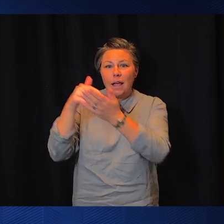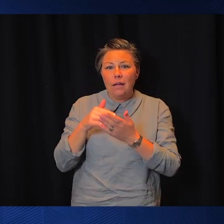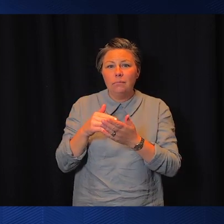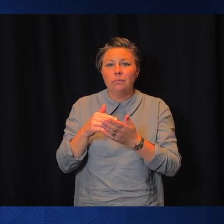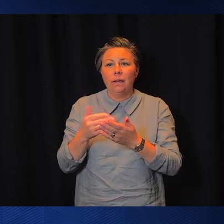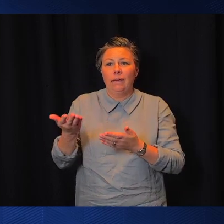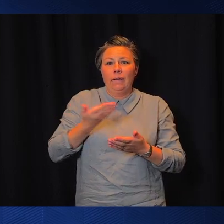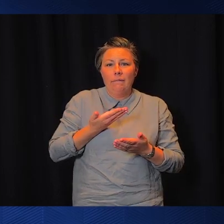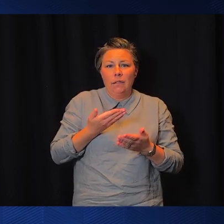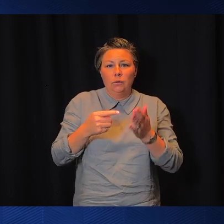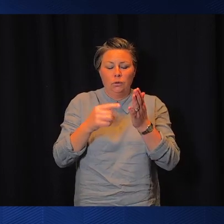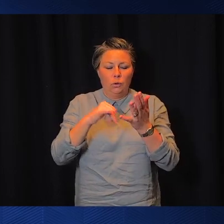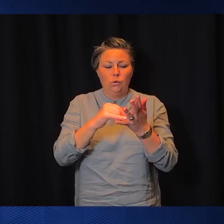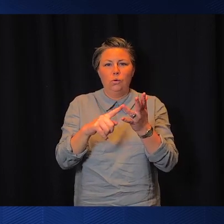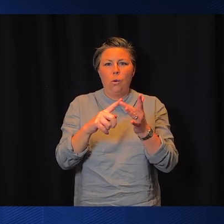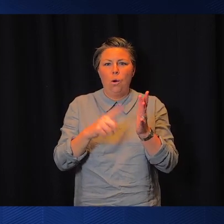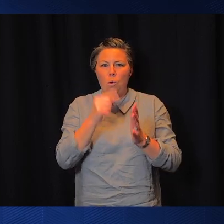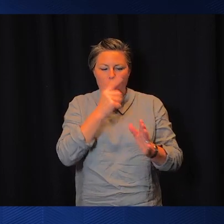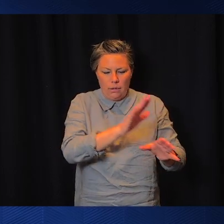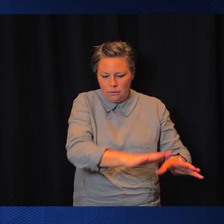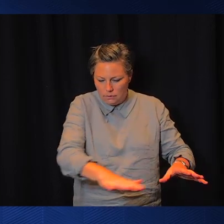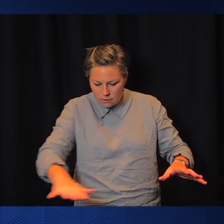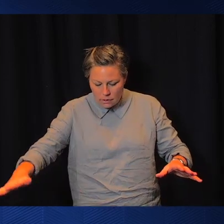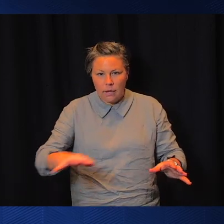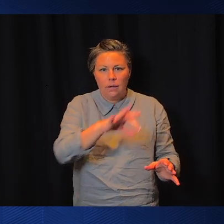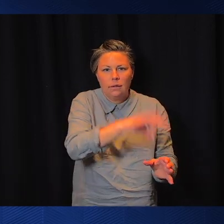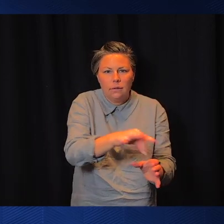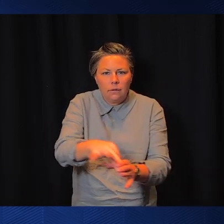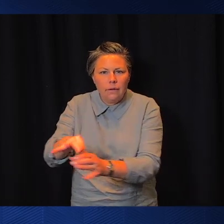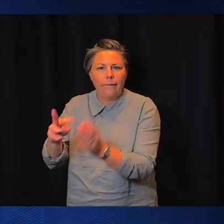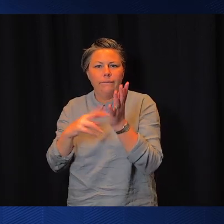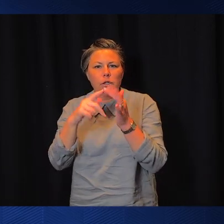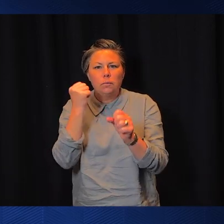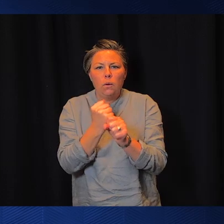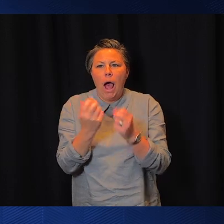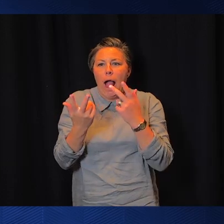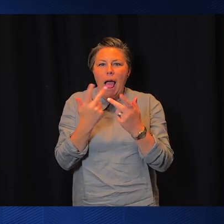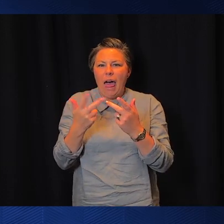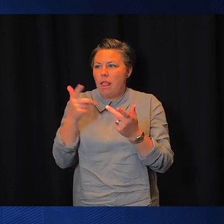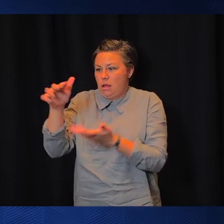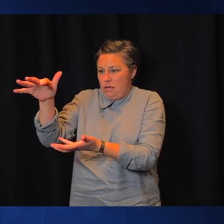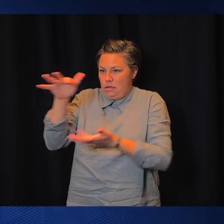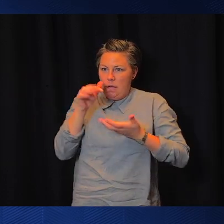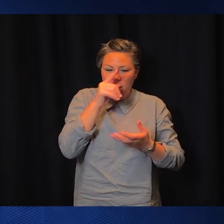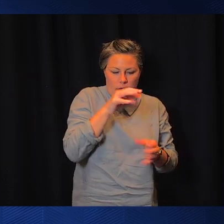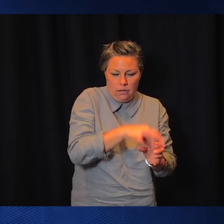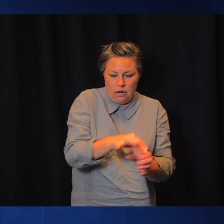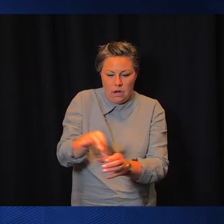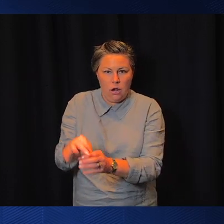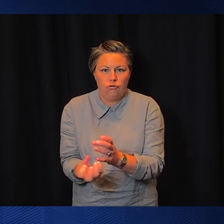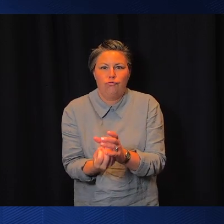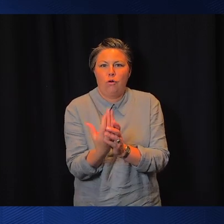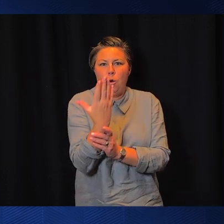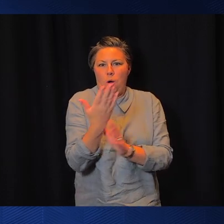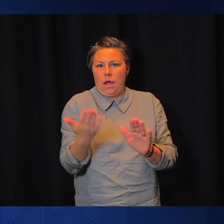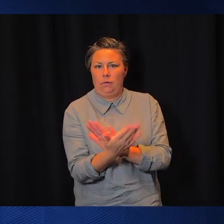top-up soil and vegetable seedlings and other short-term crops that can be harvested in less than a year. Now